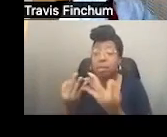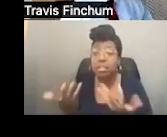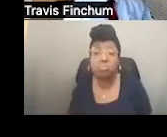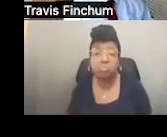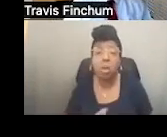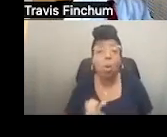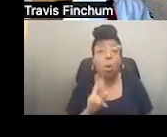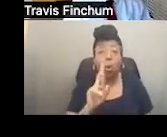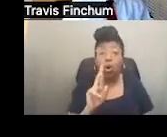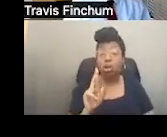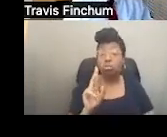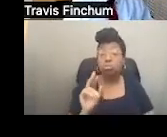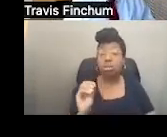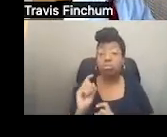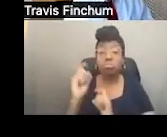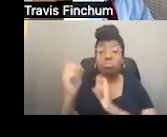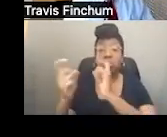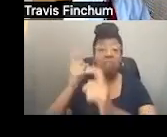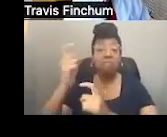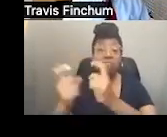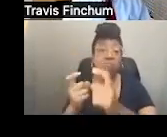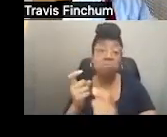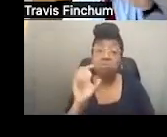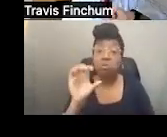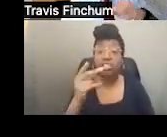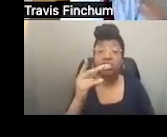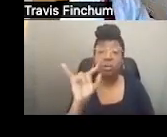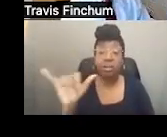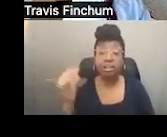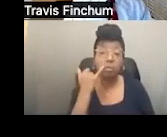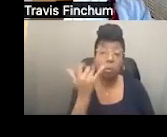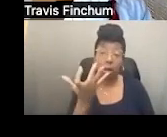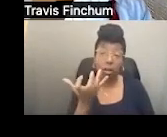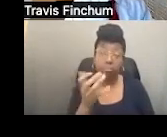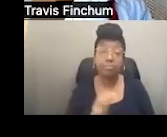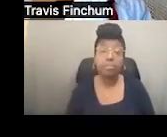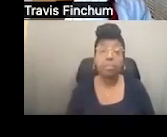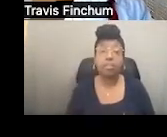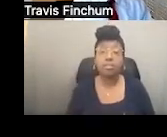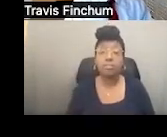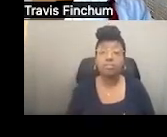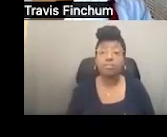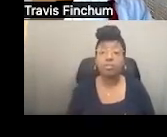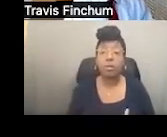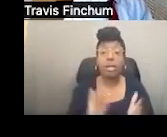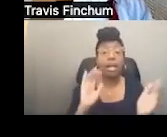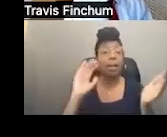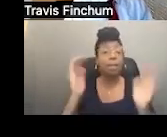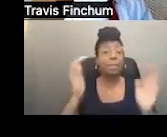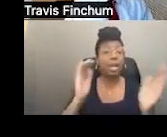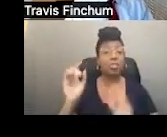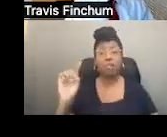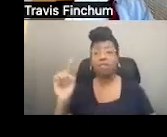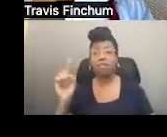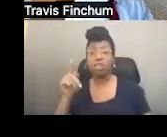charity even if we wanted to do that. And so contrasting that with the other category of first party trusts, there is